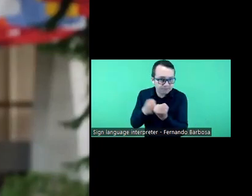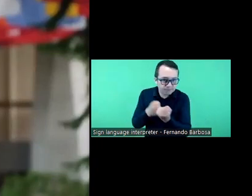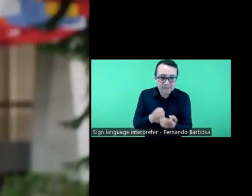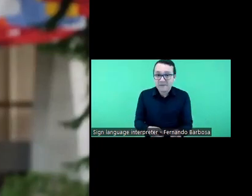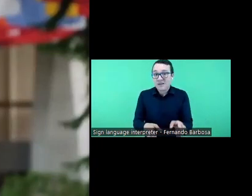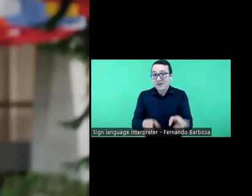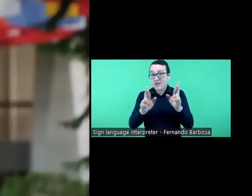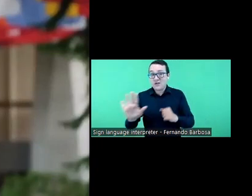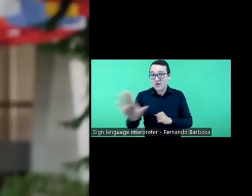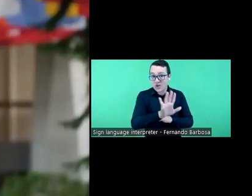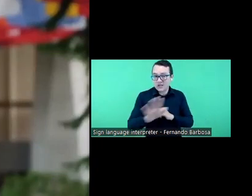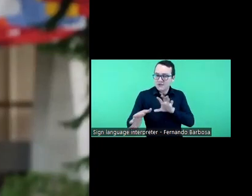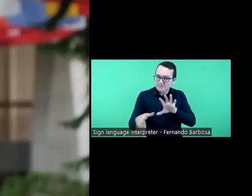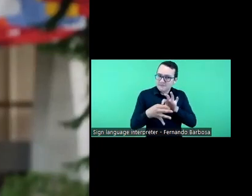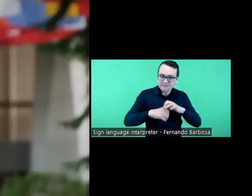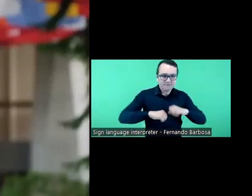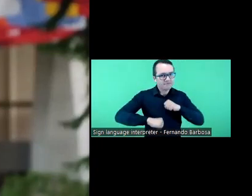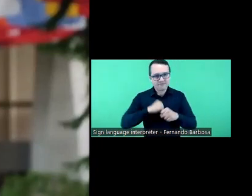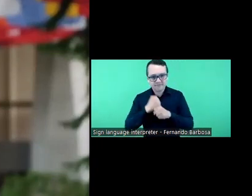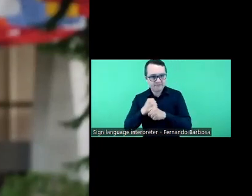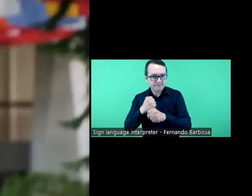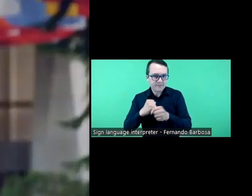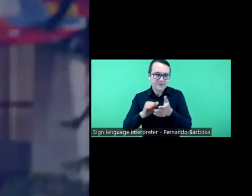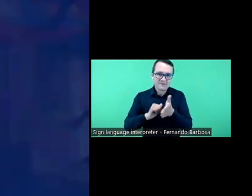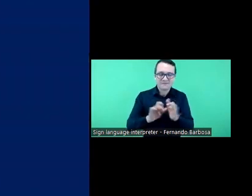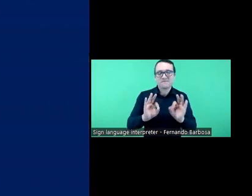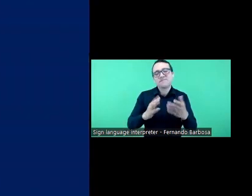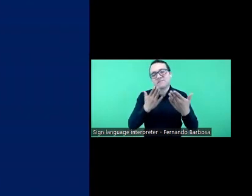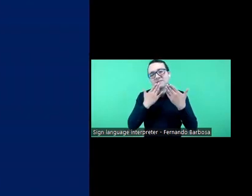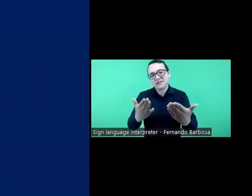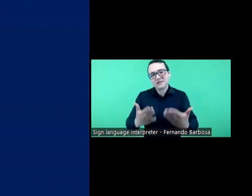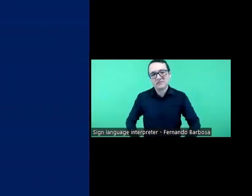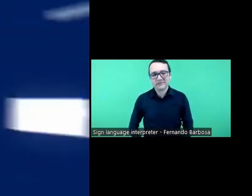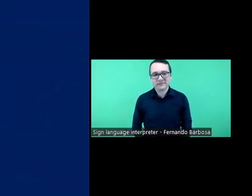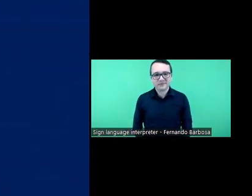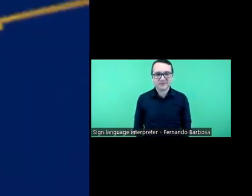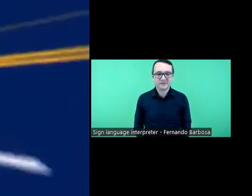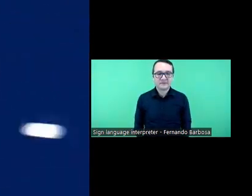engagement with this important material. I thank you.